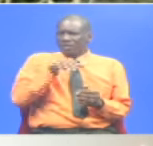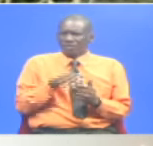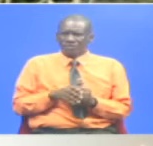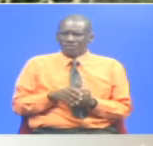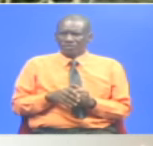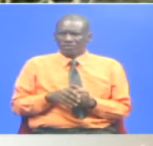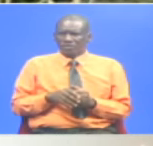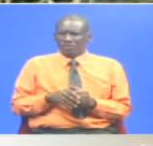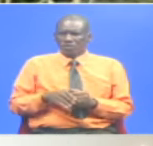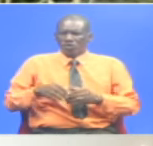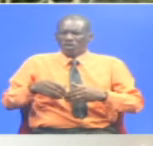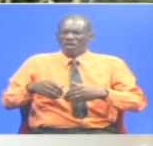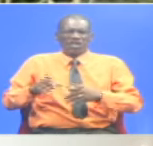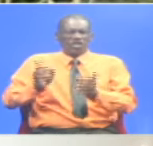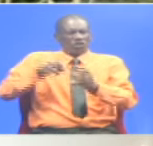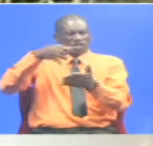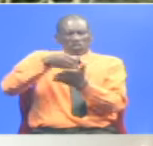were left out.